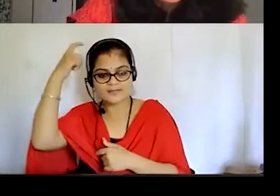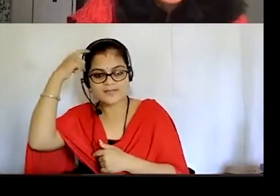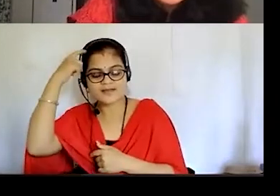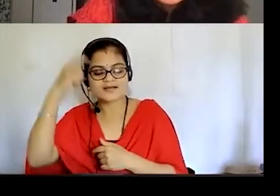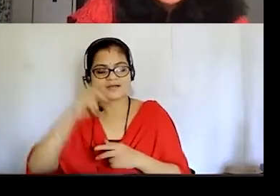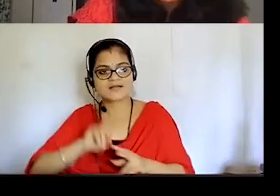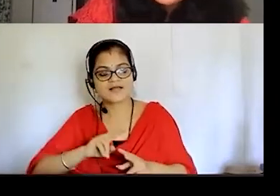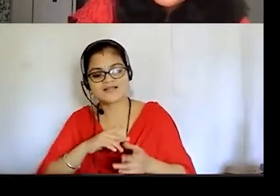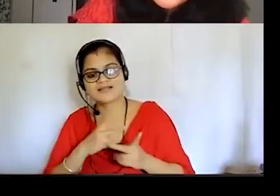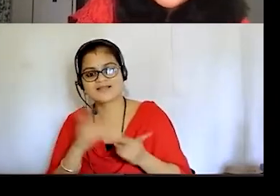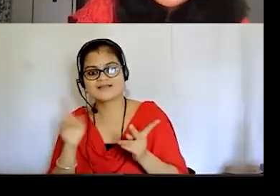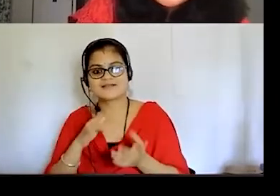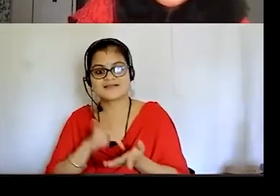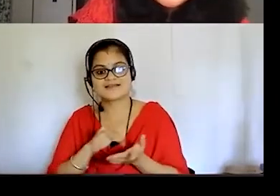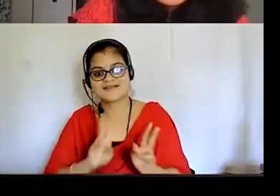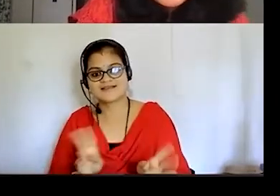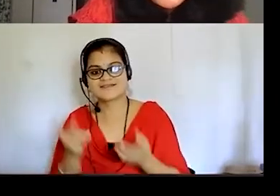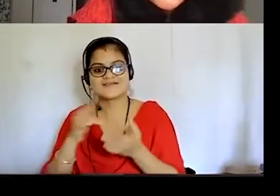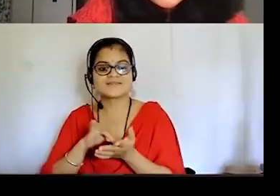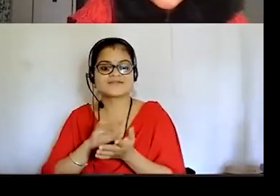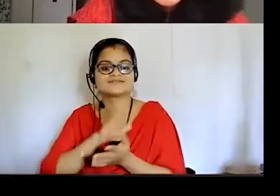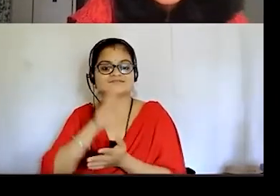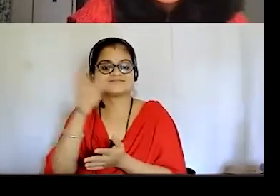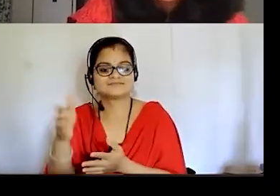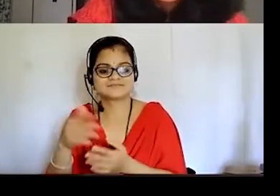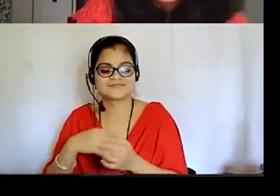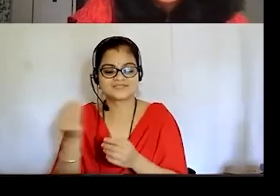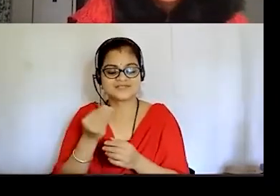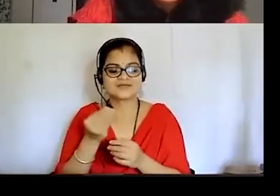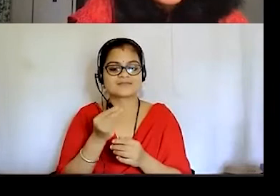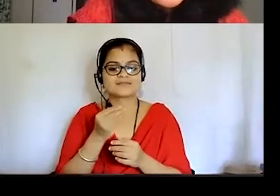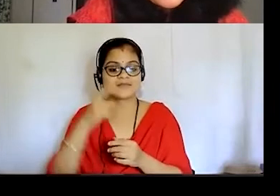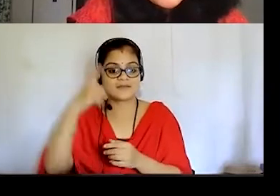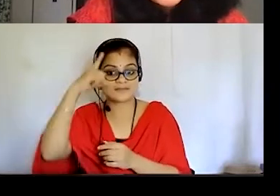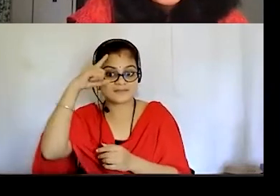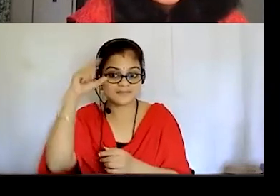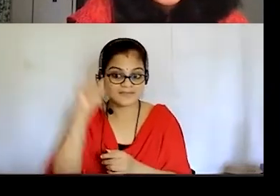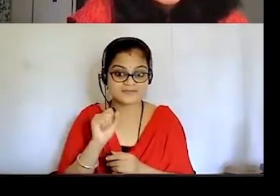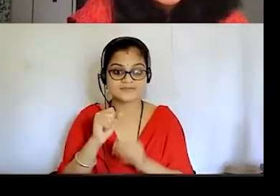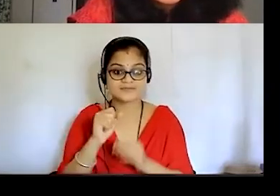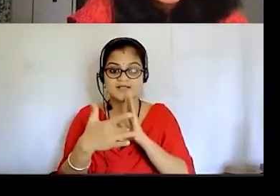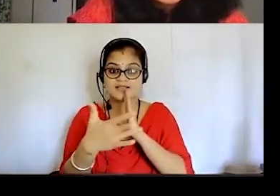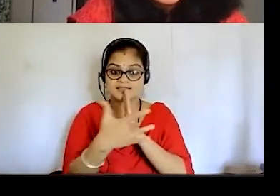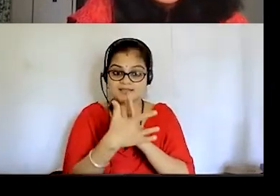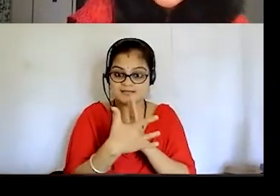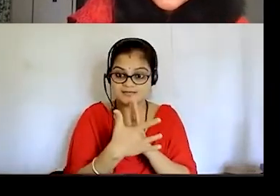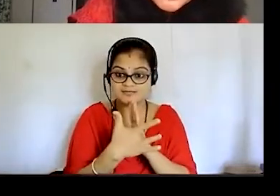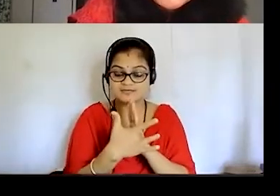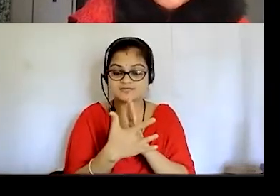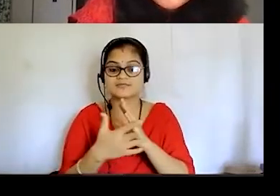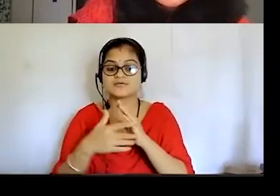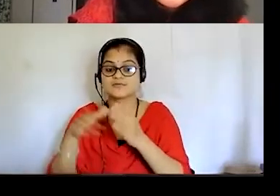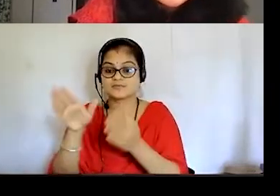place. At an overt level, memories of diasporic community, technological advancements,